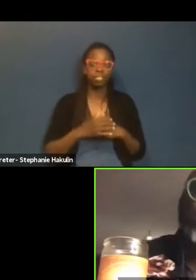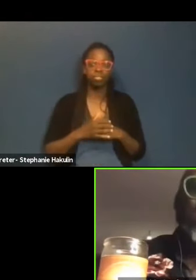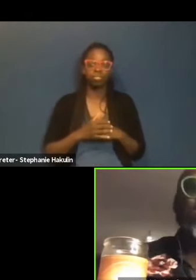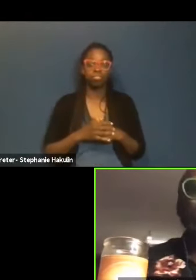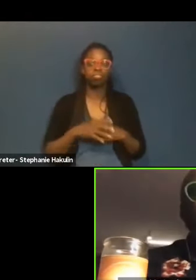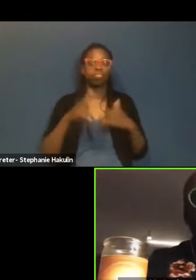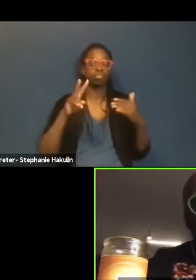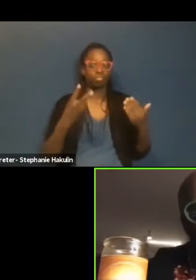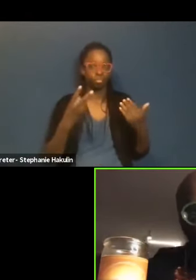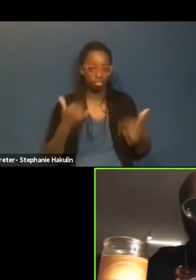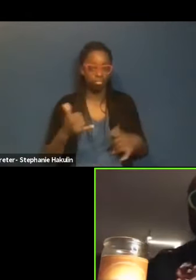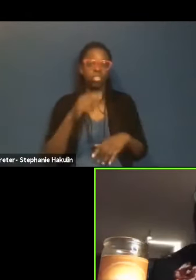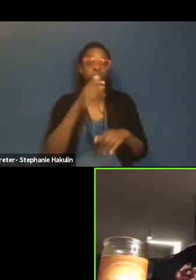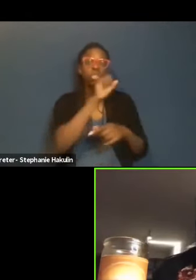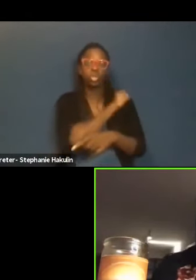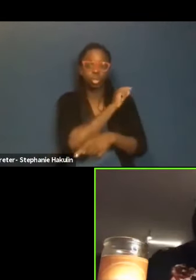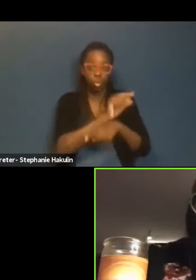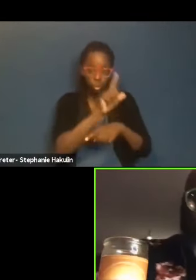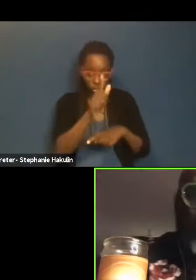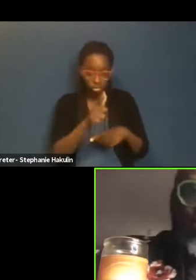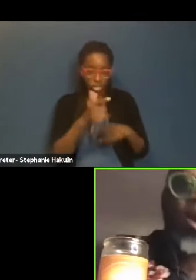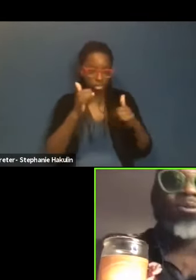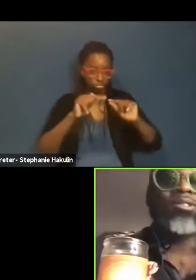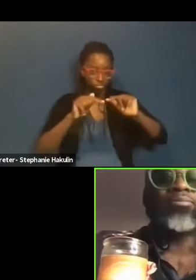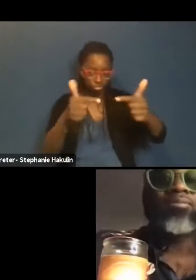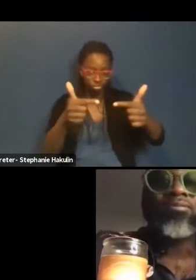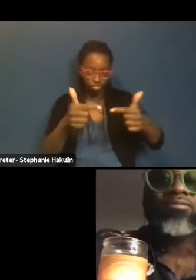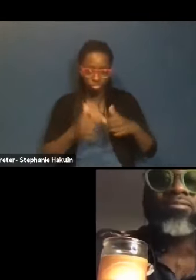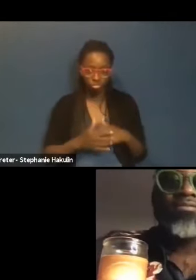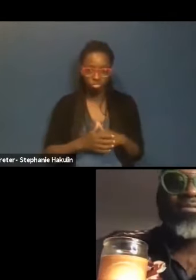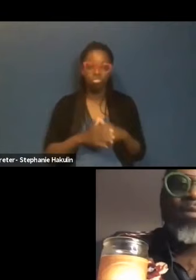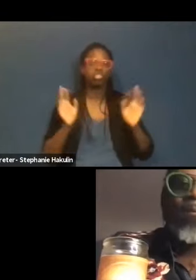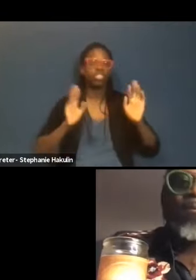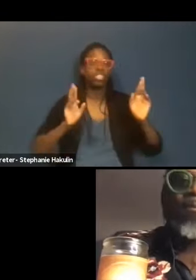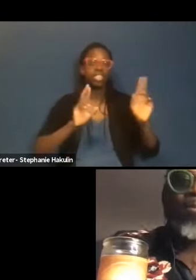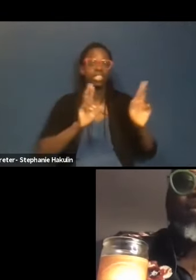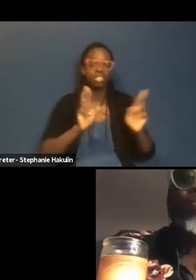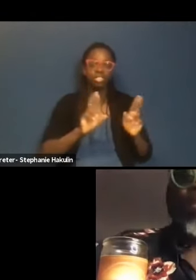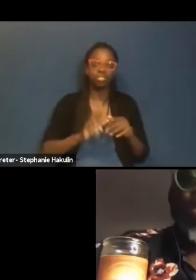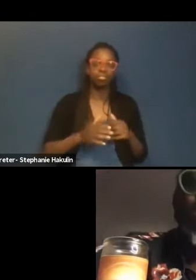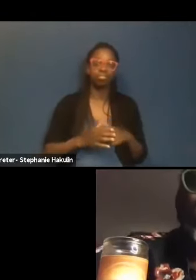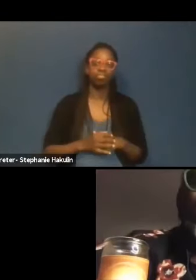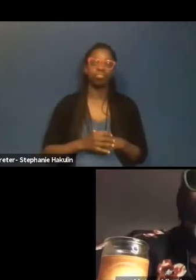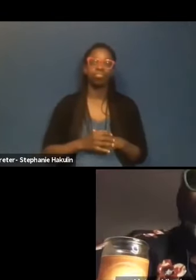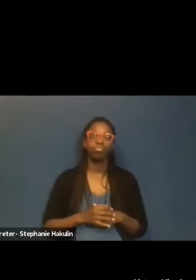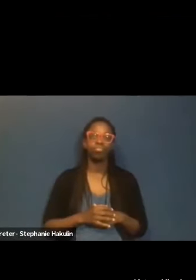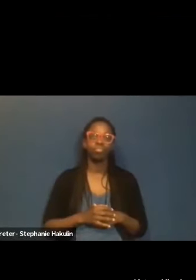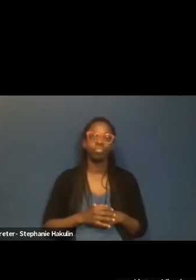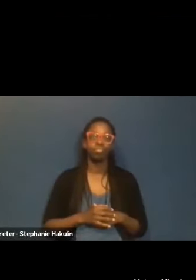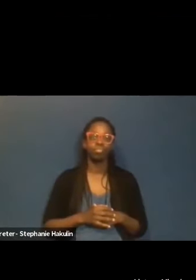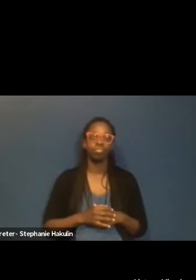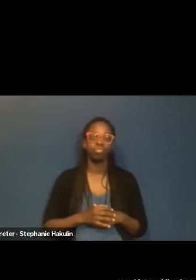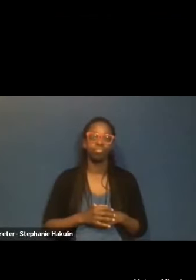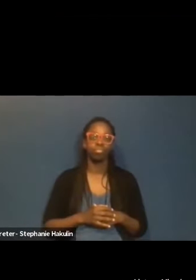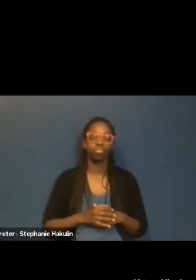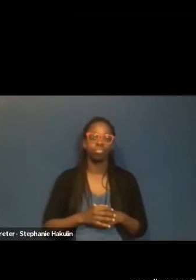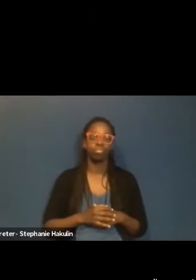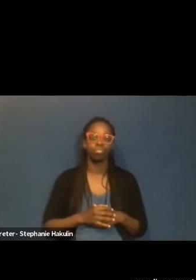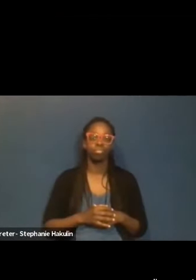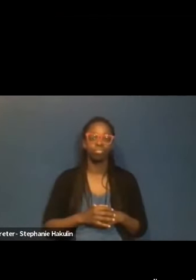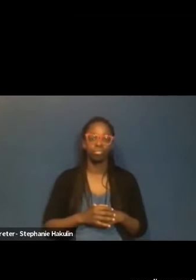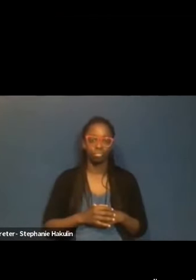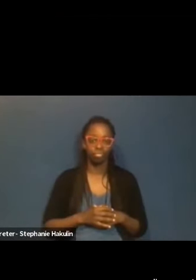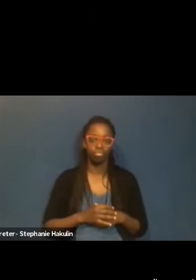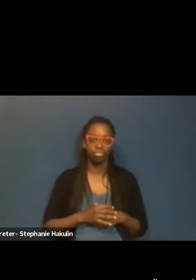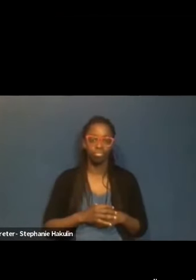Let's step to the stage. Let's step to the mic. Let's go. Man a half humble, man a hey. Fling a rag a rhythm like